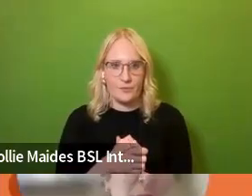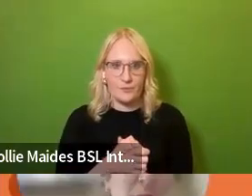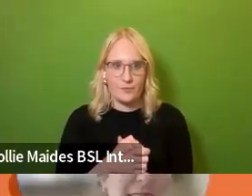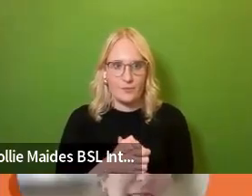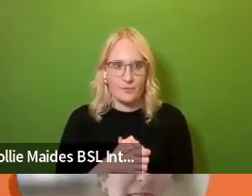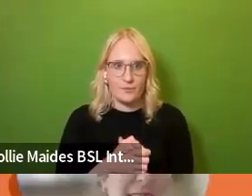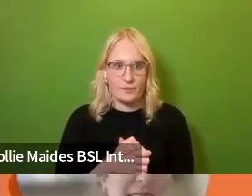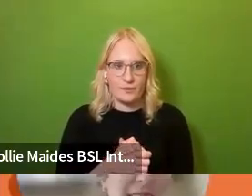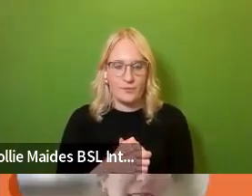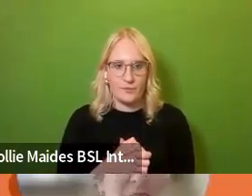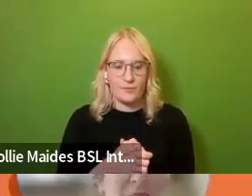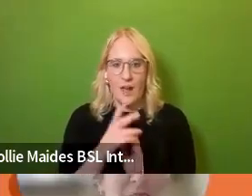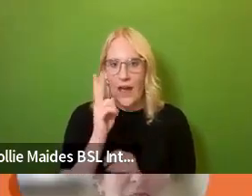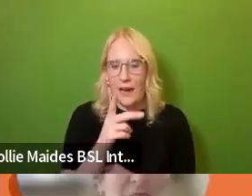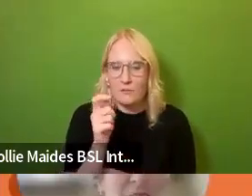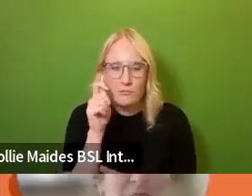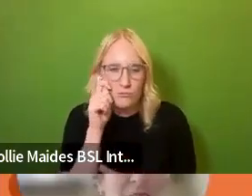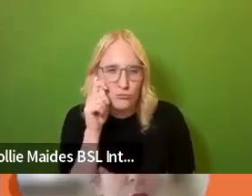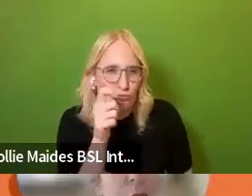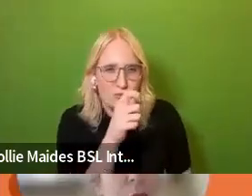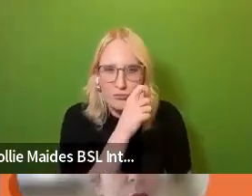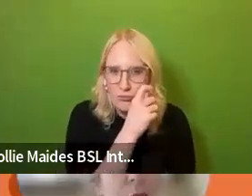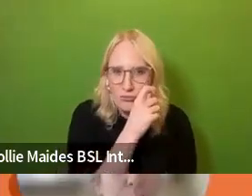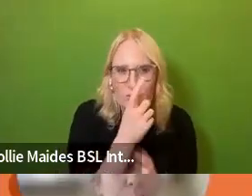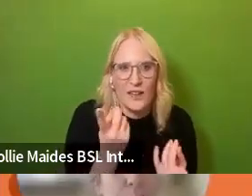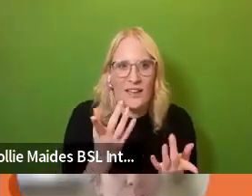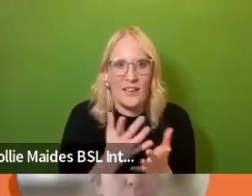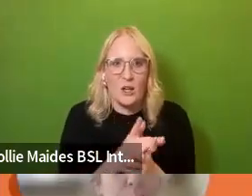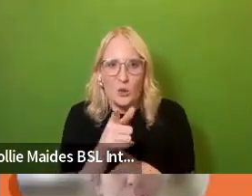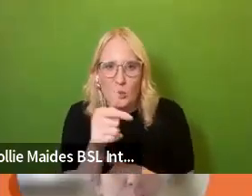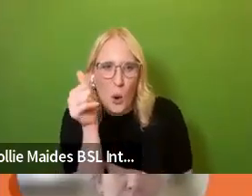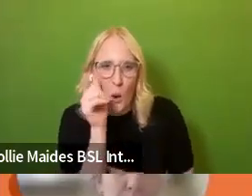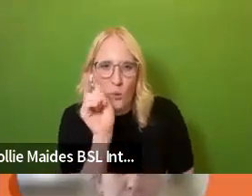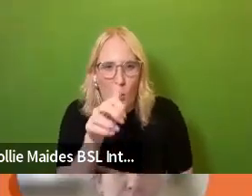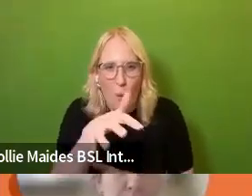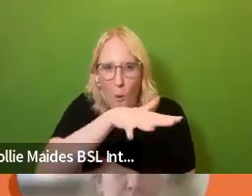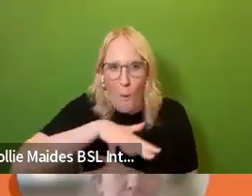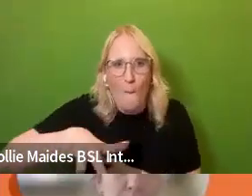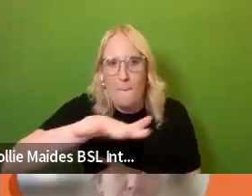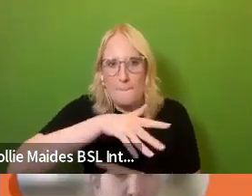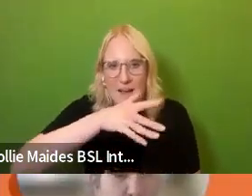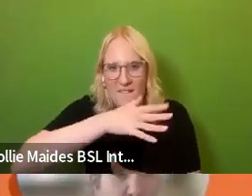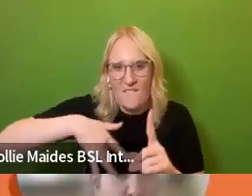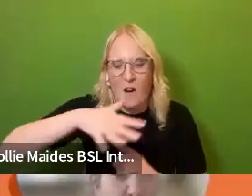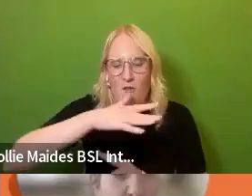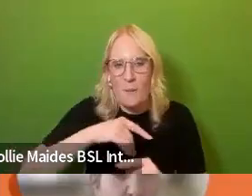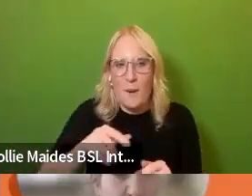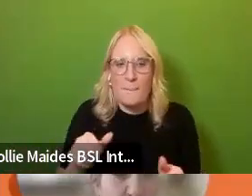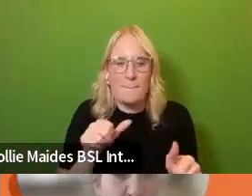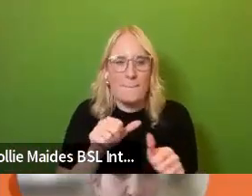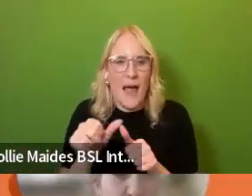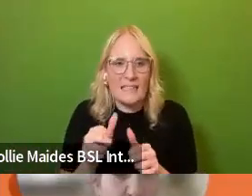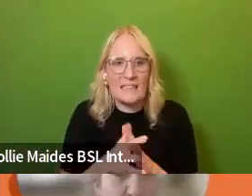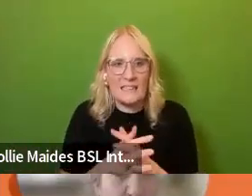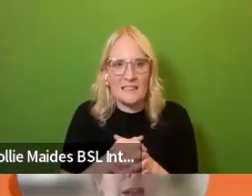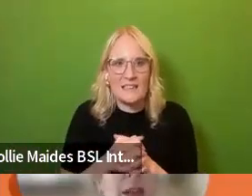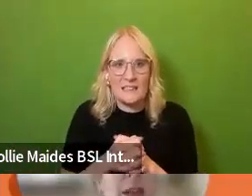being a detective, being your own detective. You know your home environment best. You know your child's home